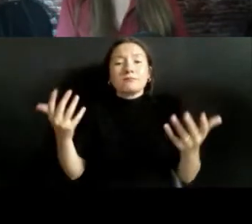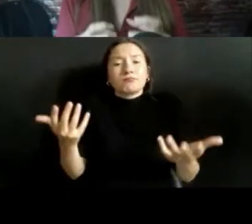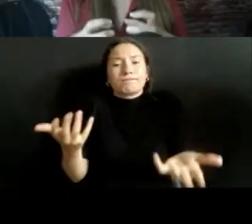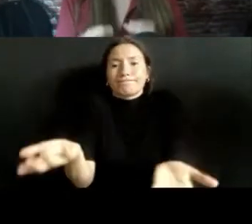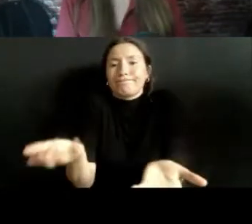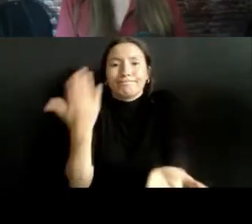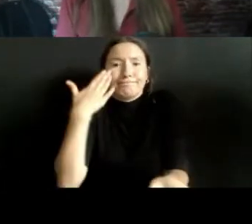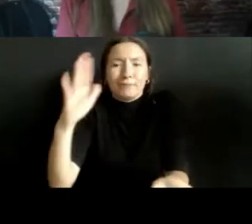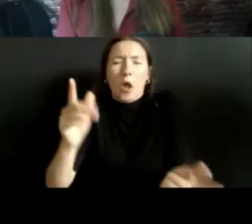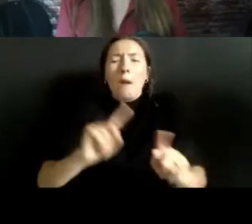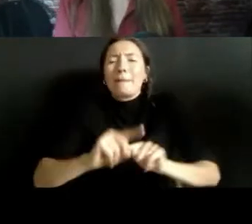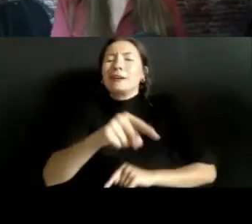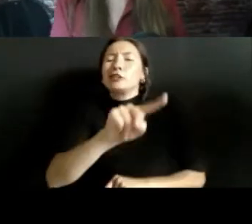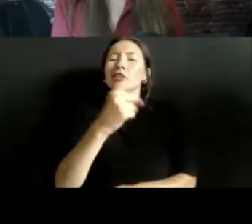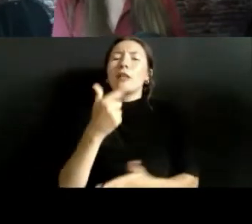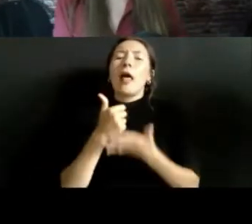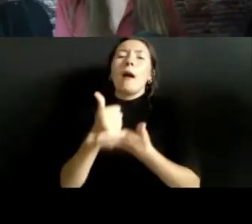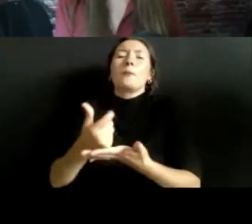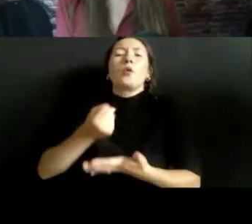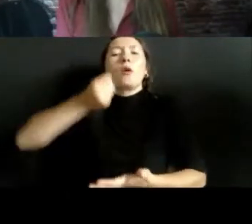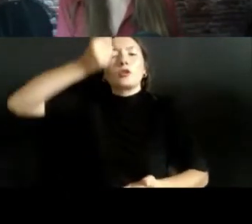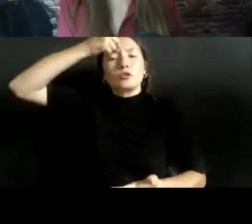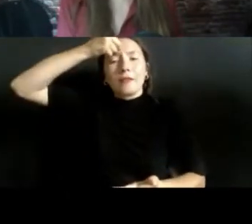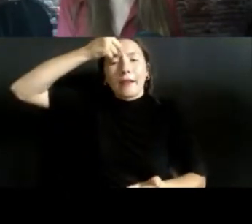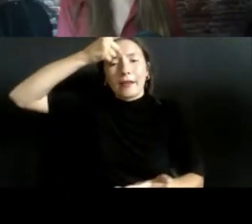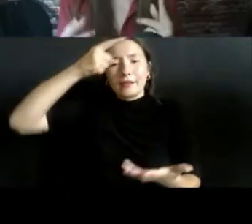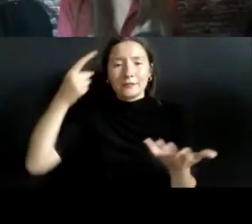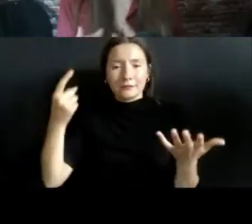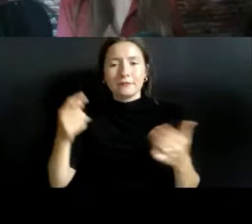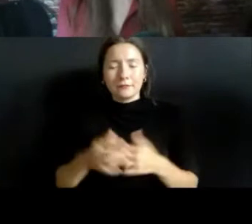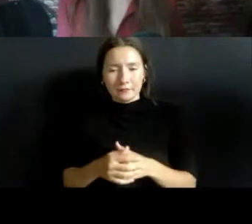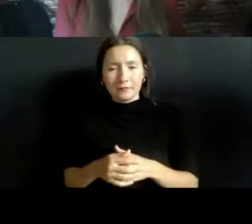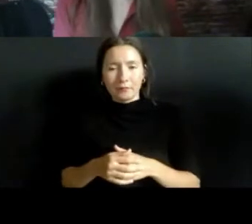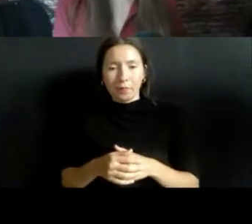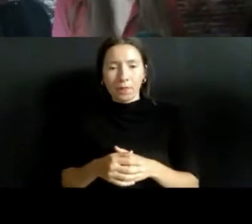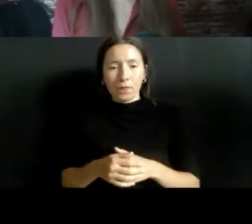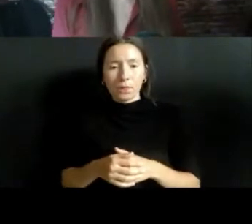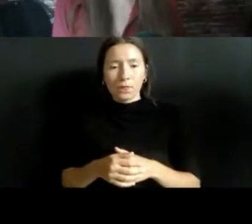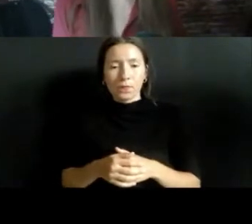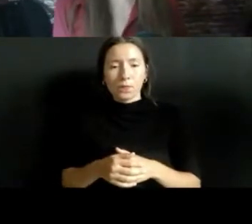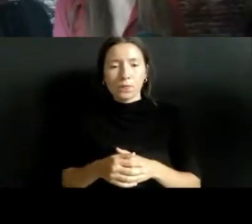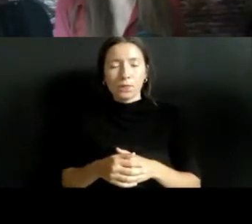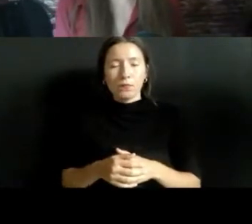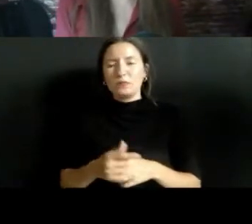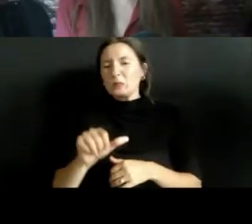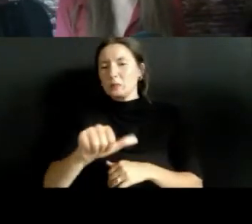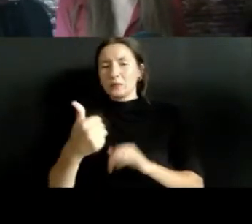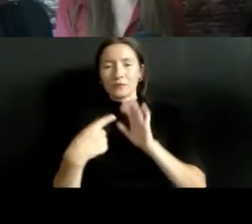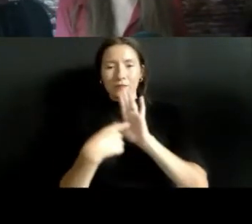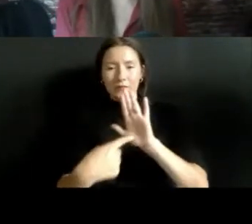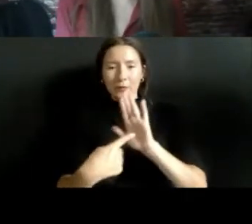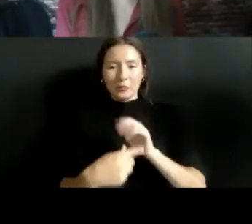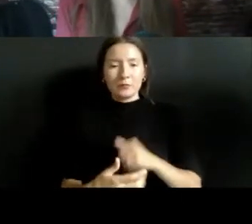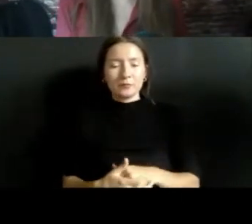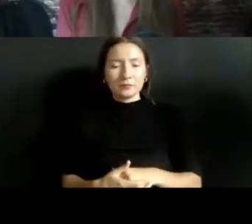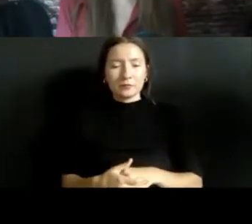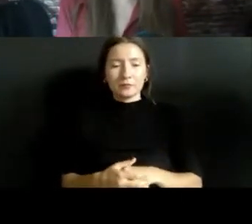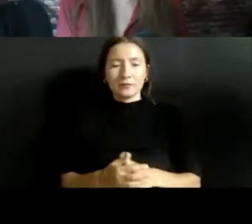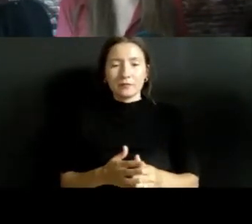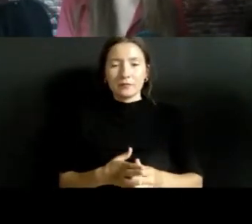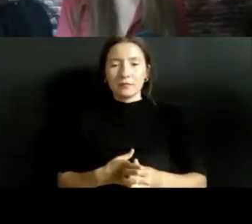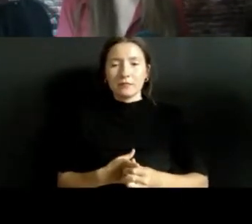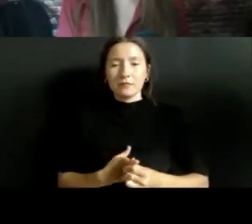to accomplish without giving too much detail. Now, let me show you one more little example here. When we look at the conditional formatting drop-down